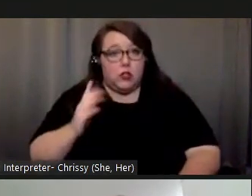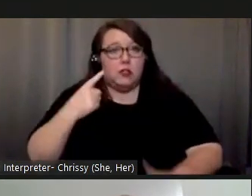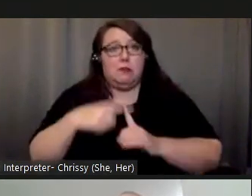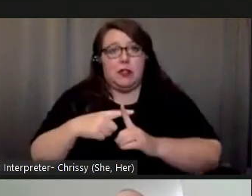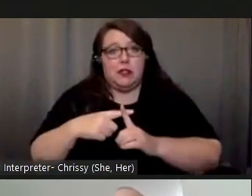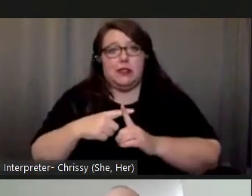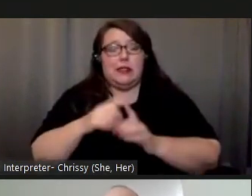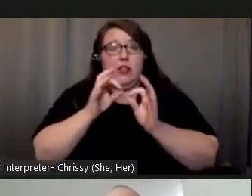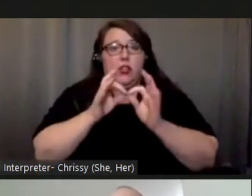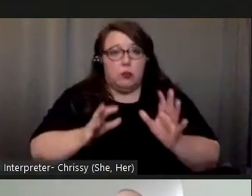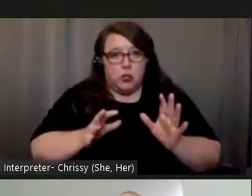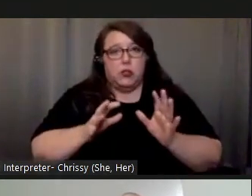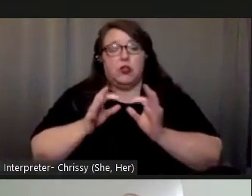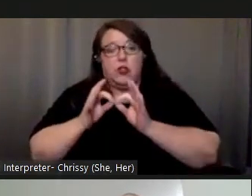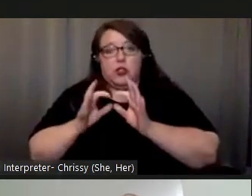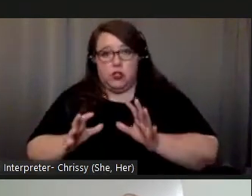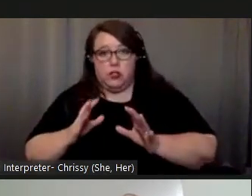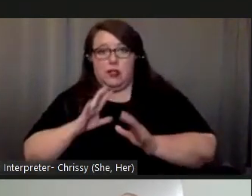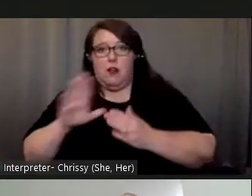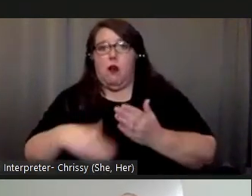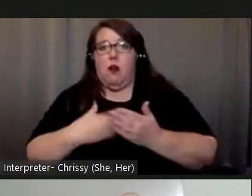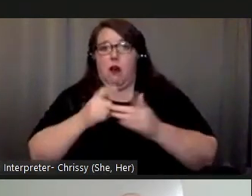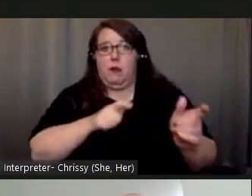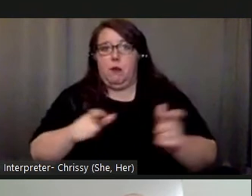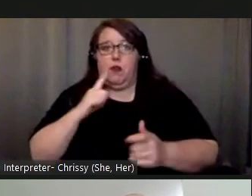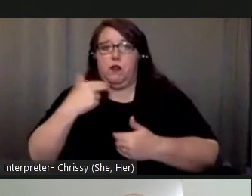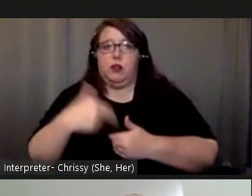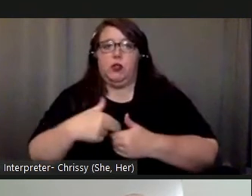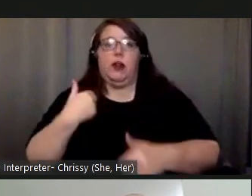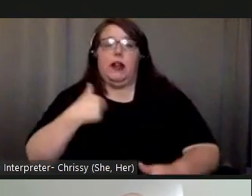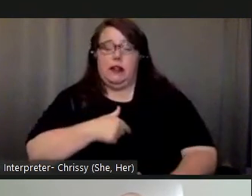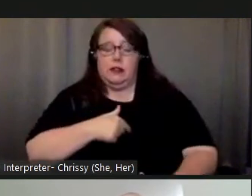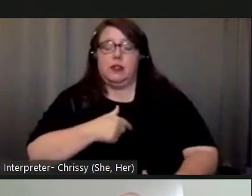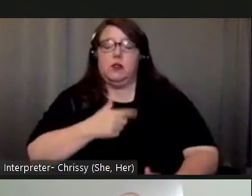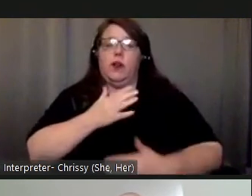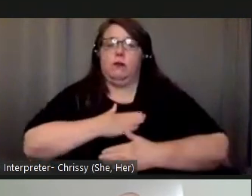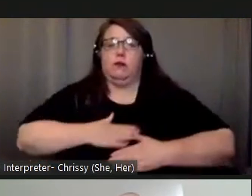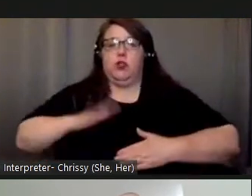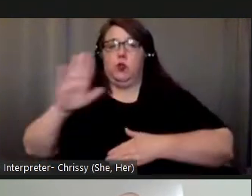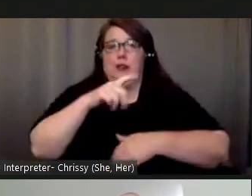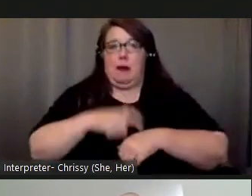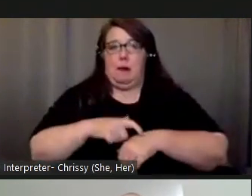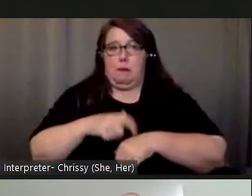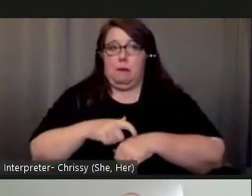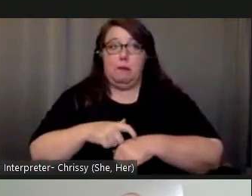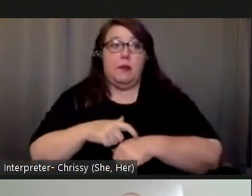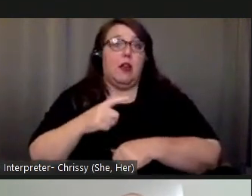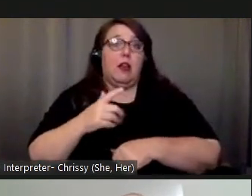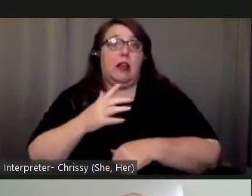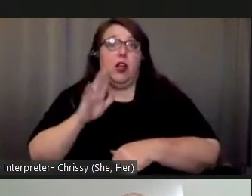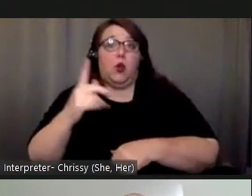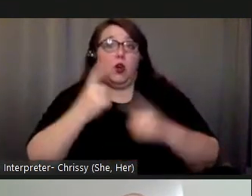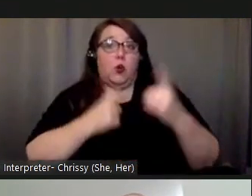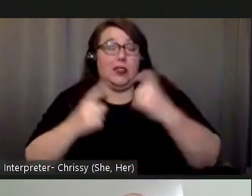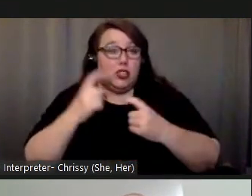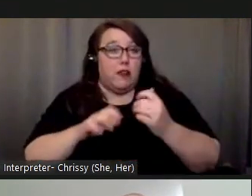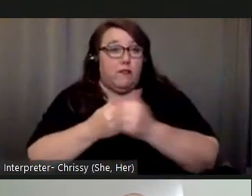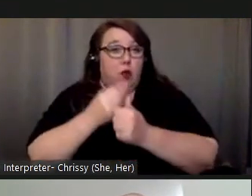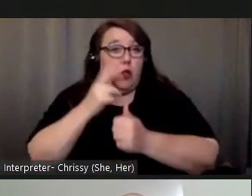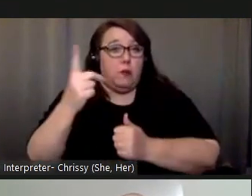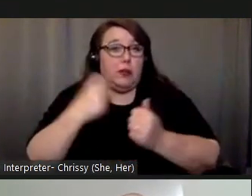our interpreters, and to all of you for joining us. We really appreciate all of your time. And if we did not get to your question or your follow-up